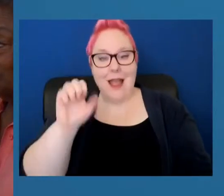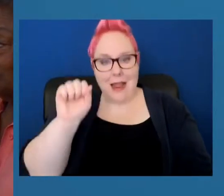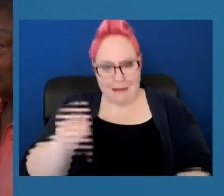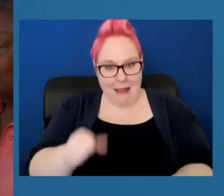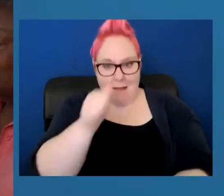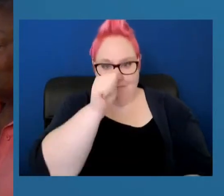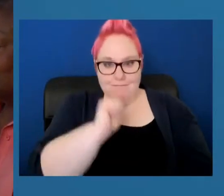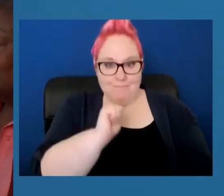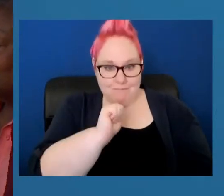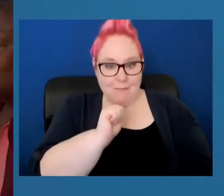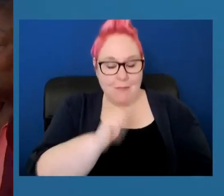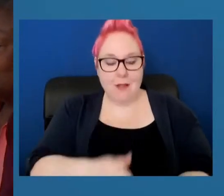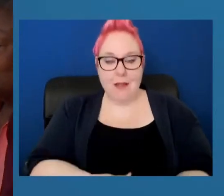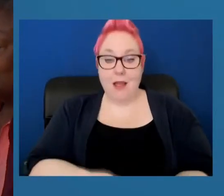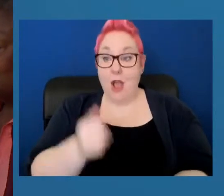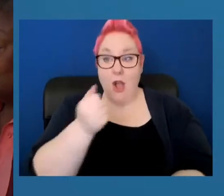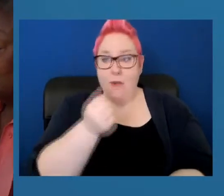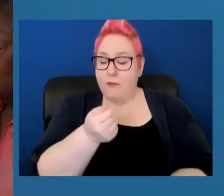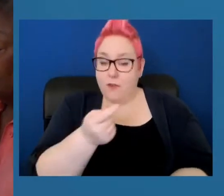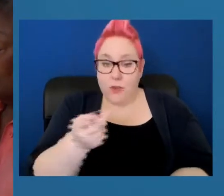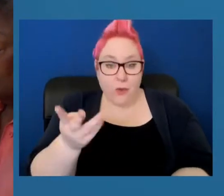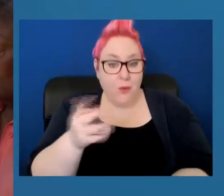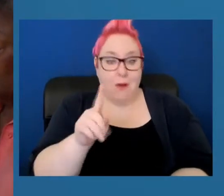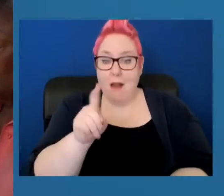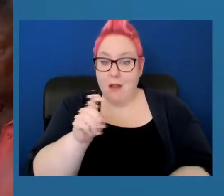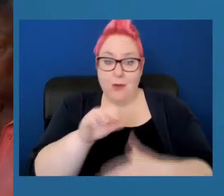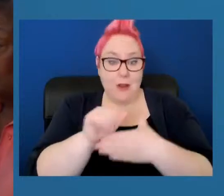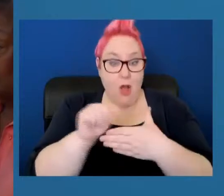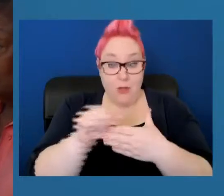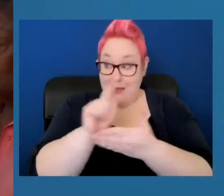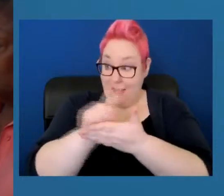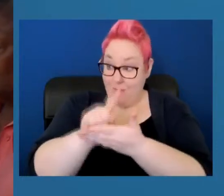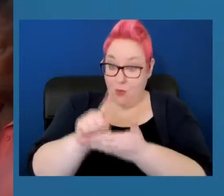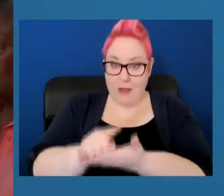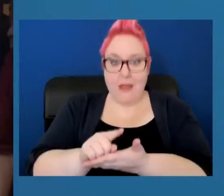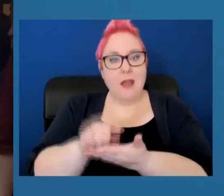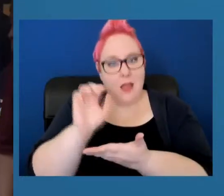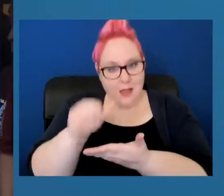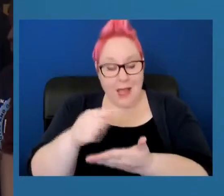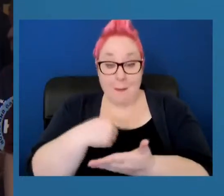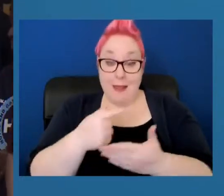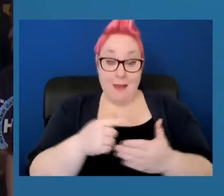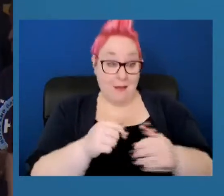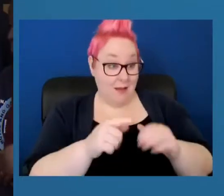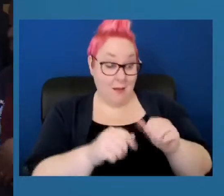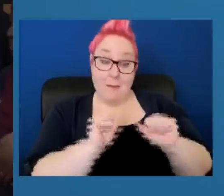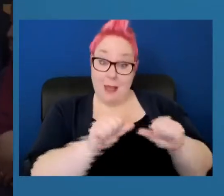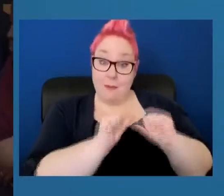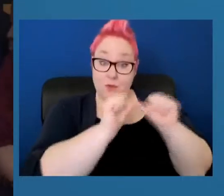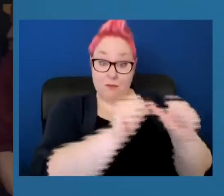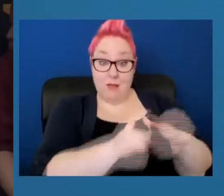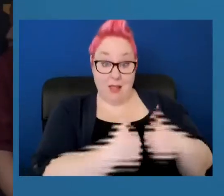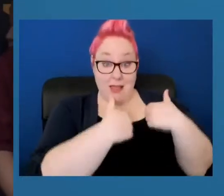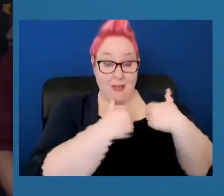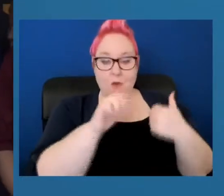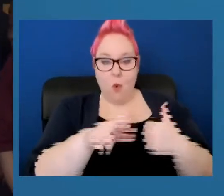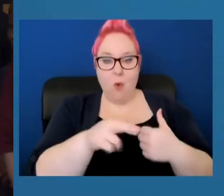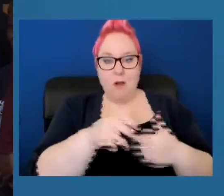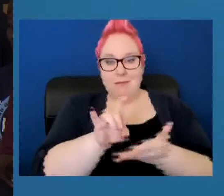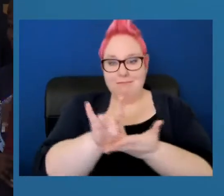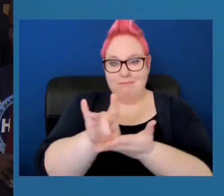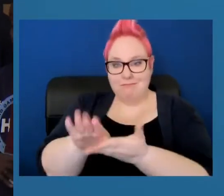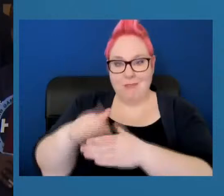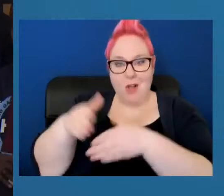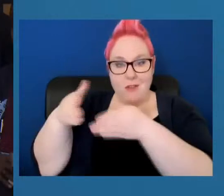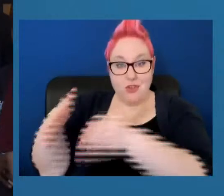week can be the difference between keeping the lights on and being on the streets. Working in hospitality, we all know, there